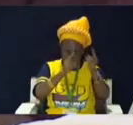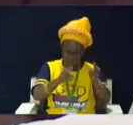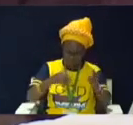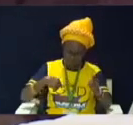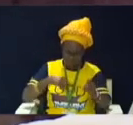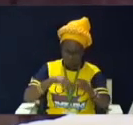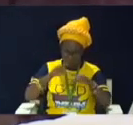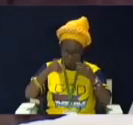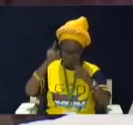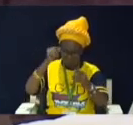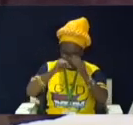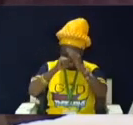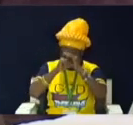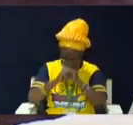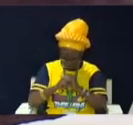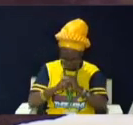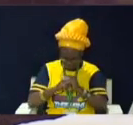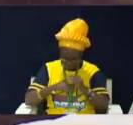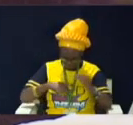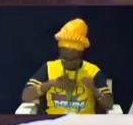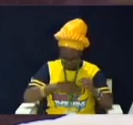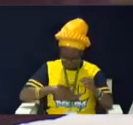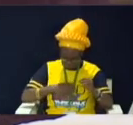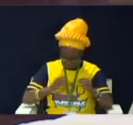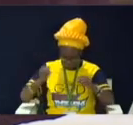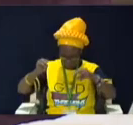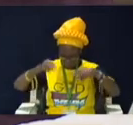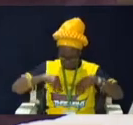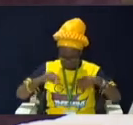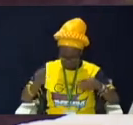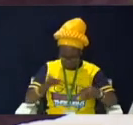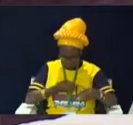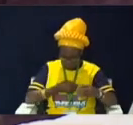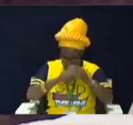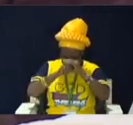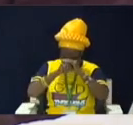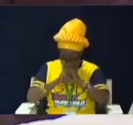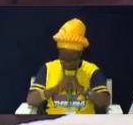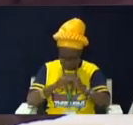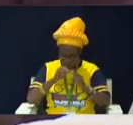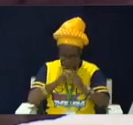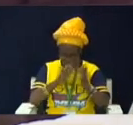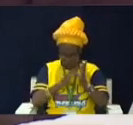Lord. Please accept our worship in Jesus' name.